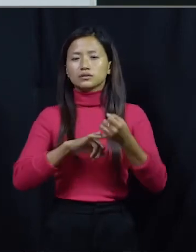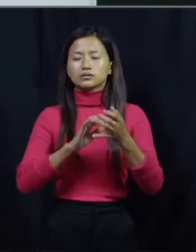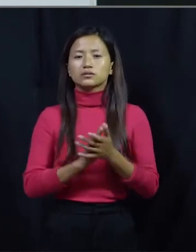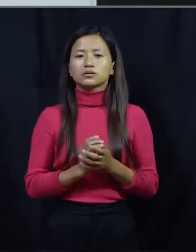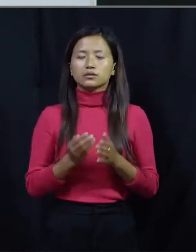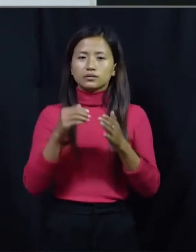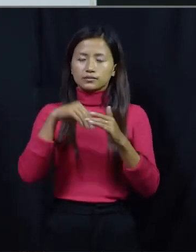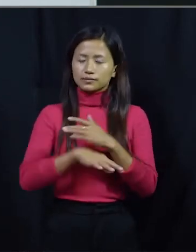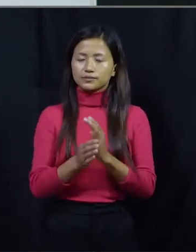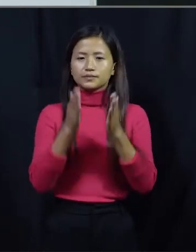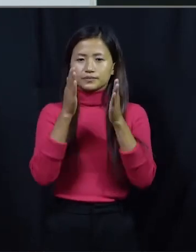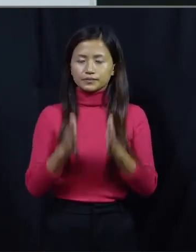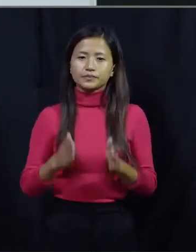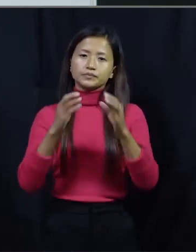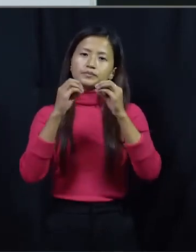in set B.